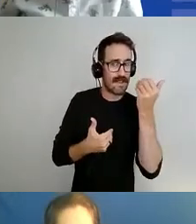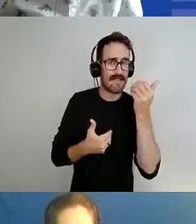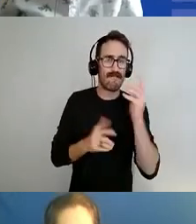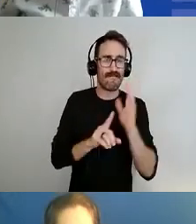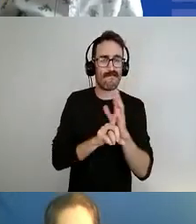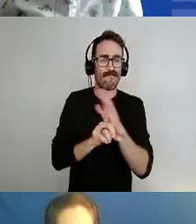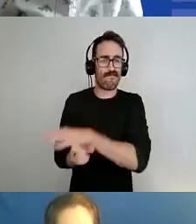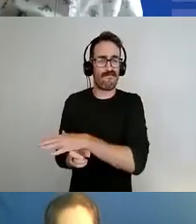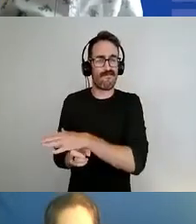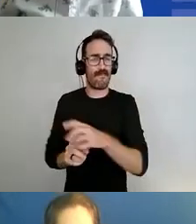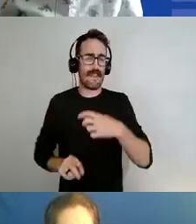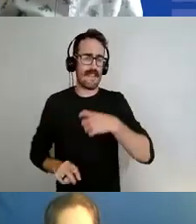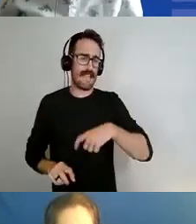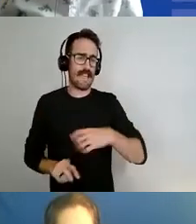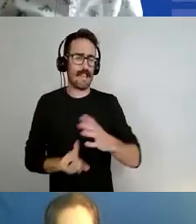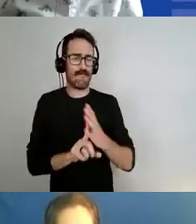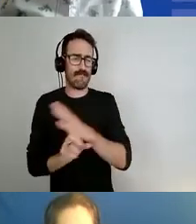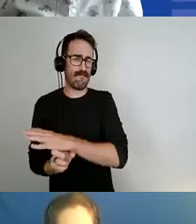individual identity.